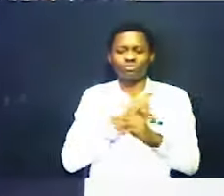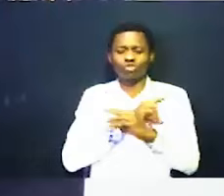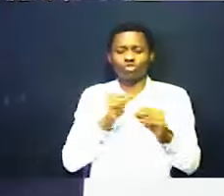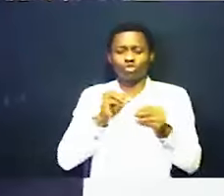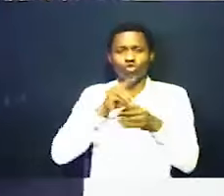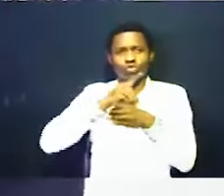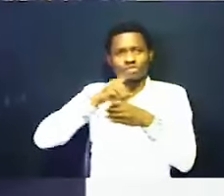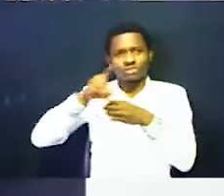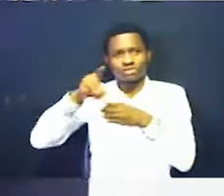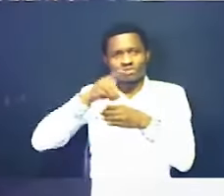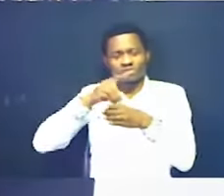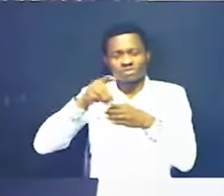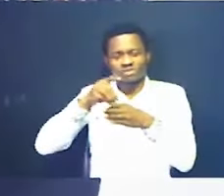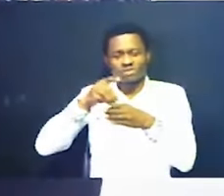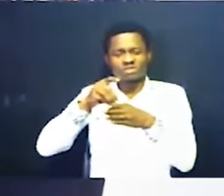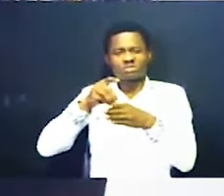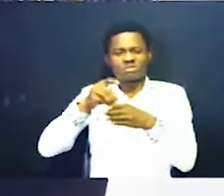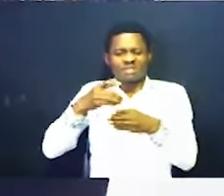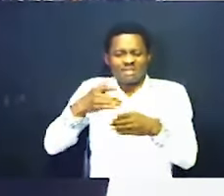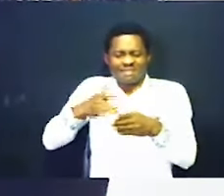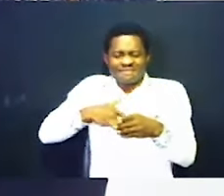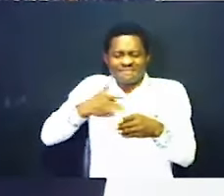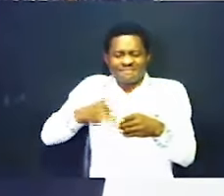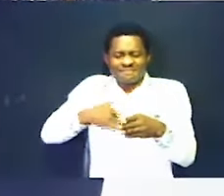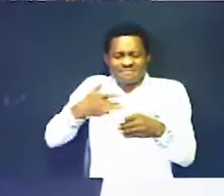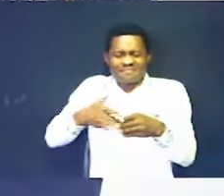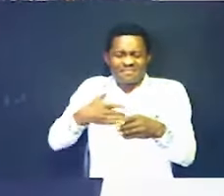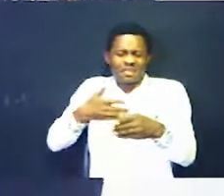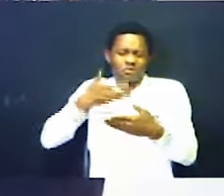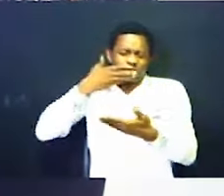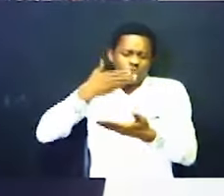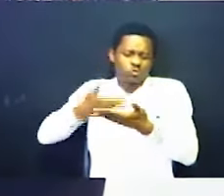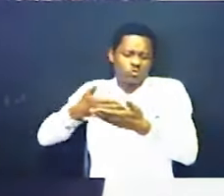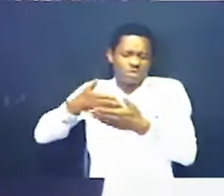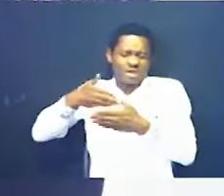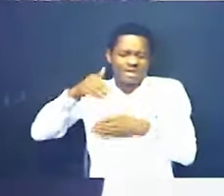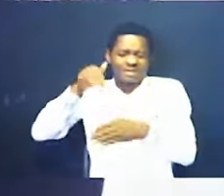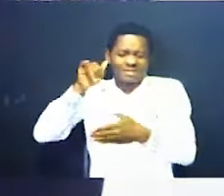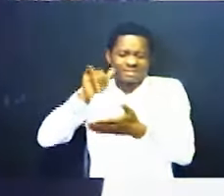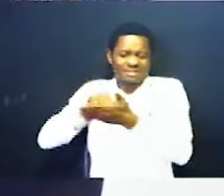No discipline seems pleasant at the time,